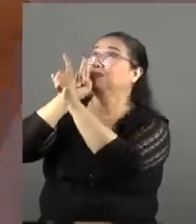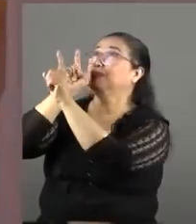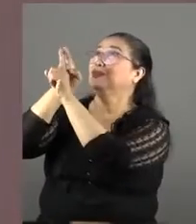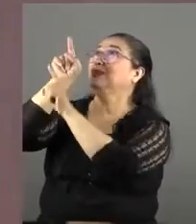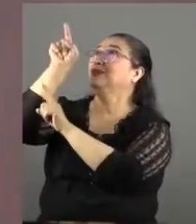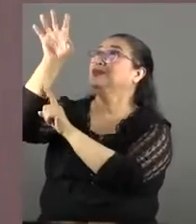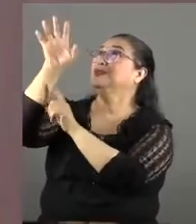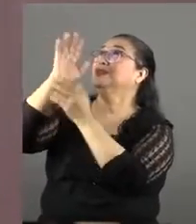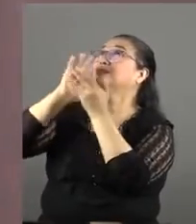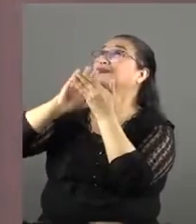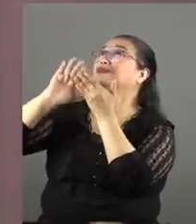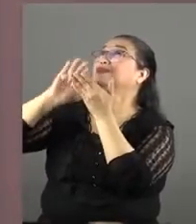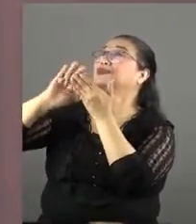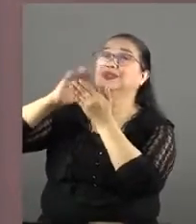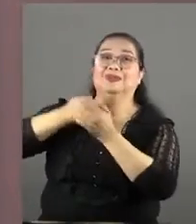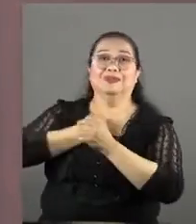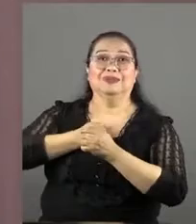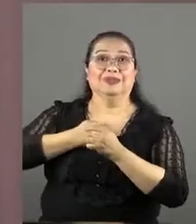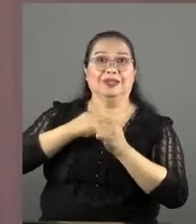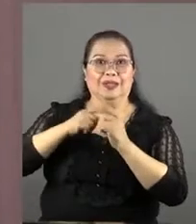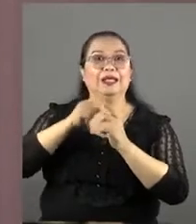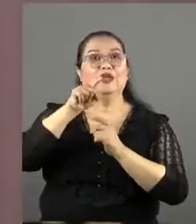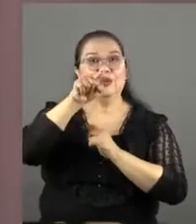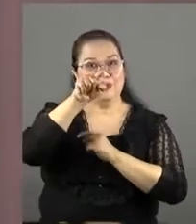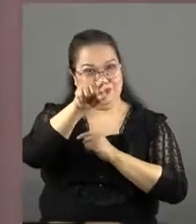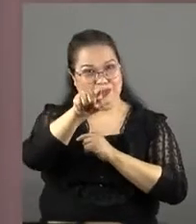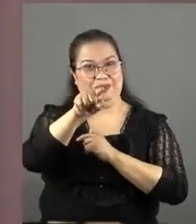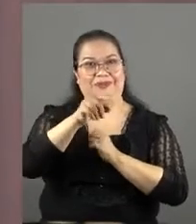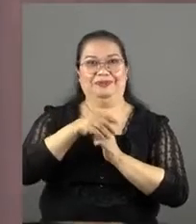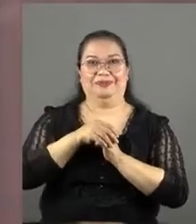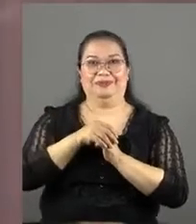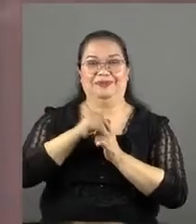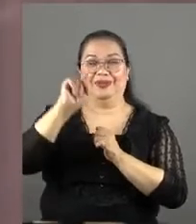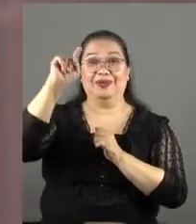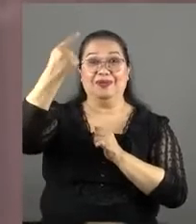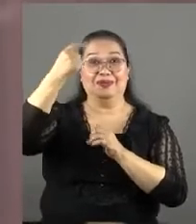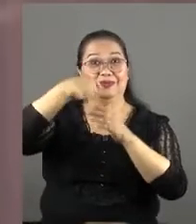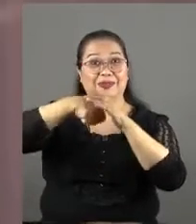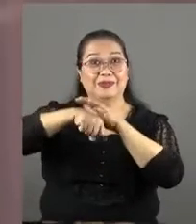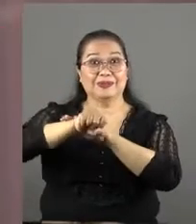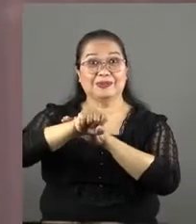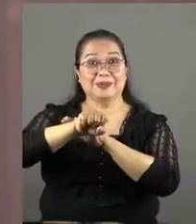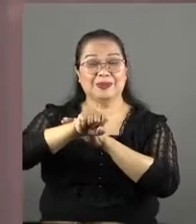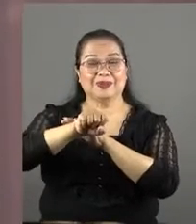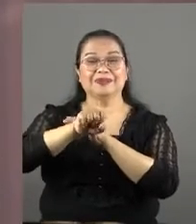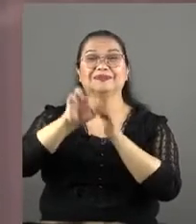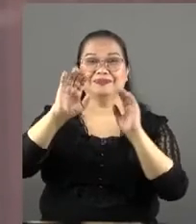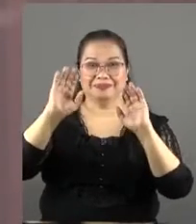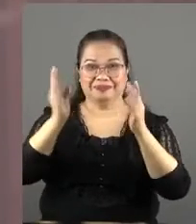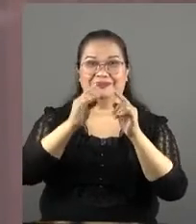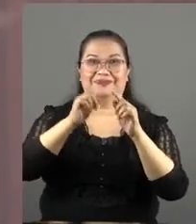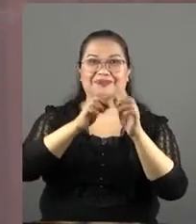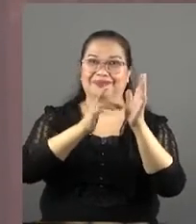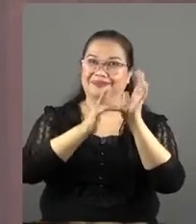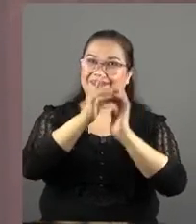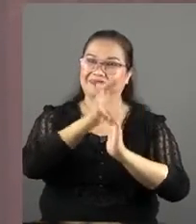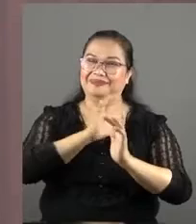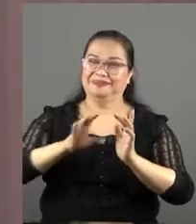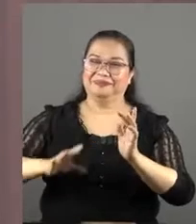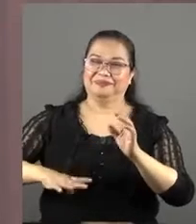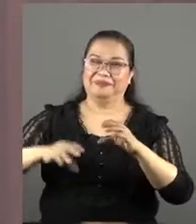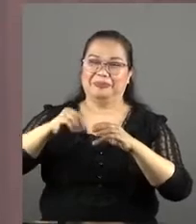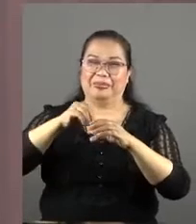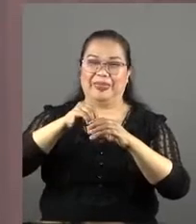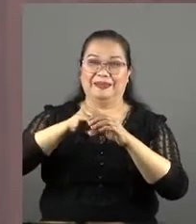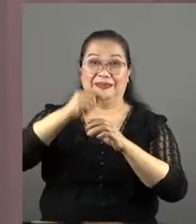forgiveness? Then that's you. The word firstborn here, which is normally reserved for Christ, in the Greek